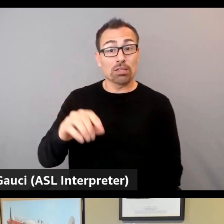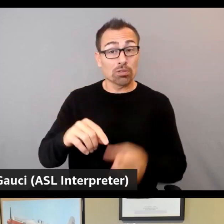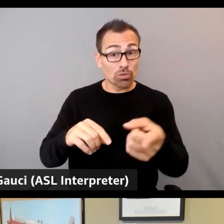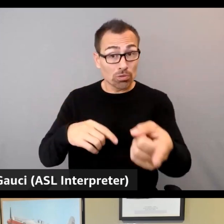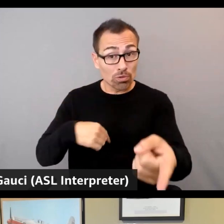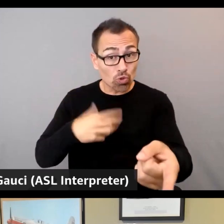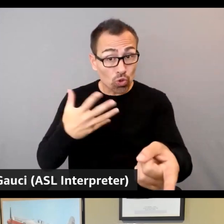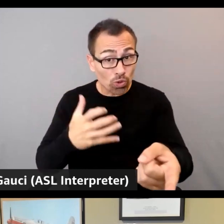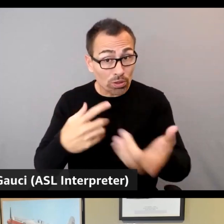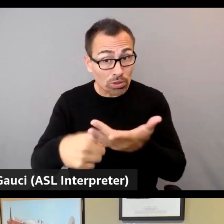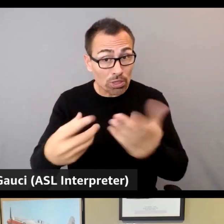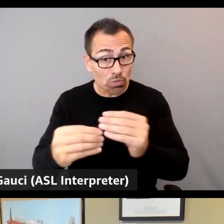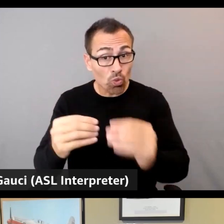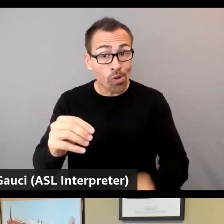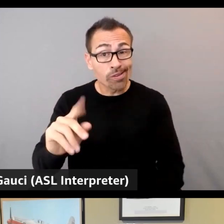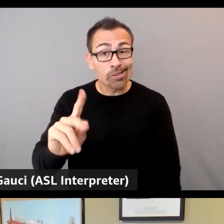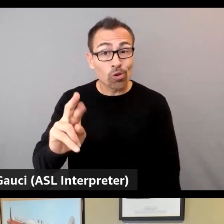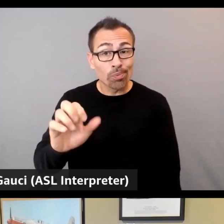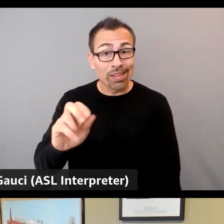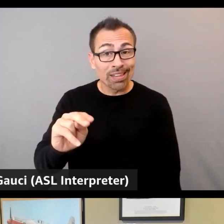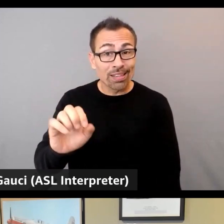maybe, Corbinian?